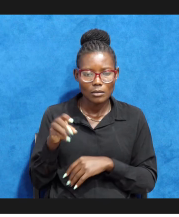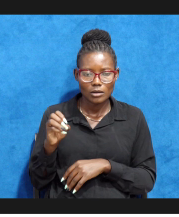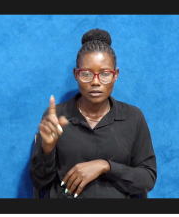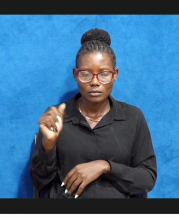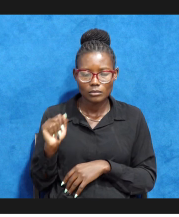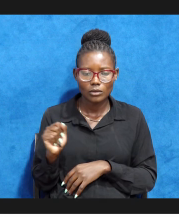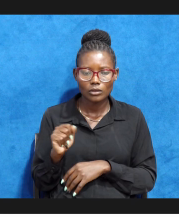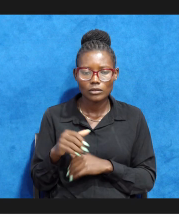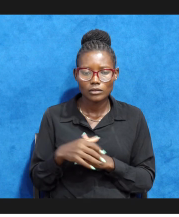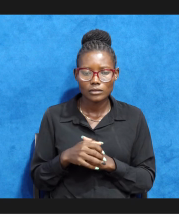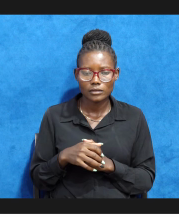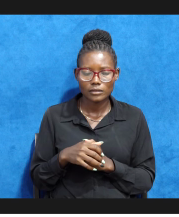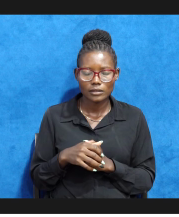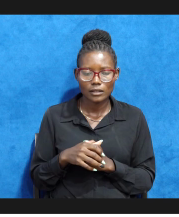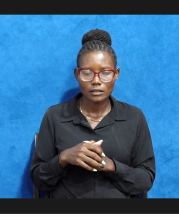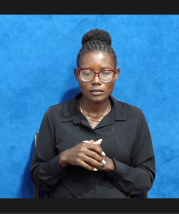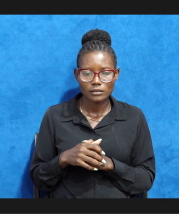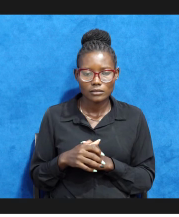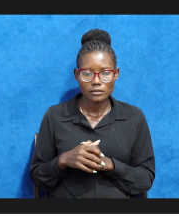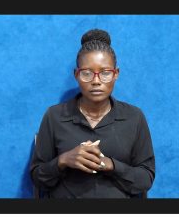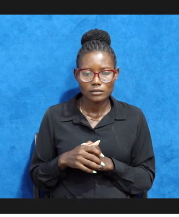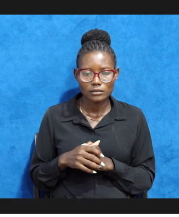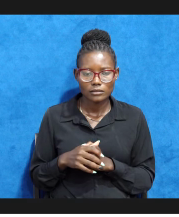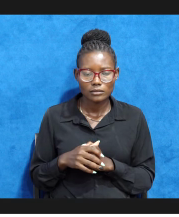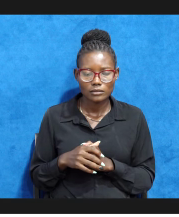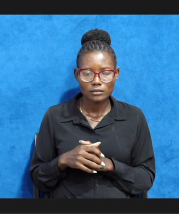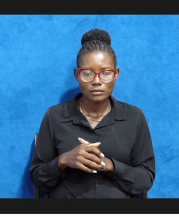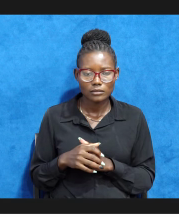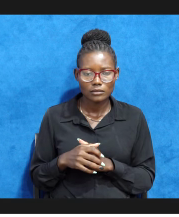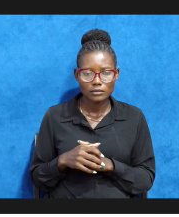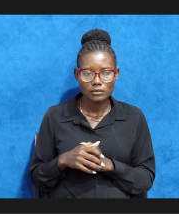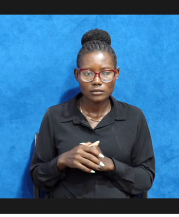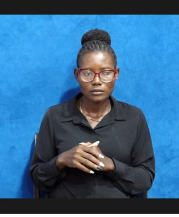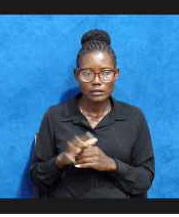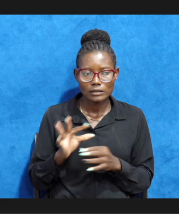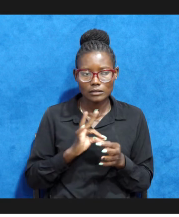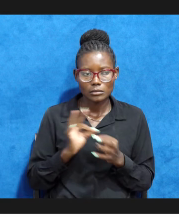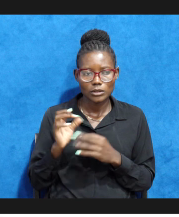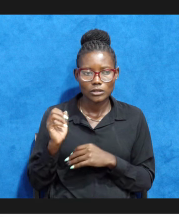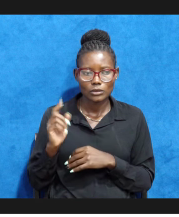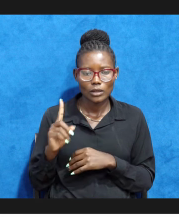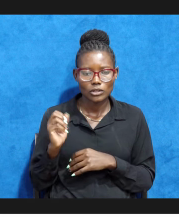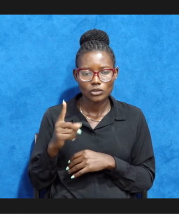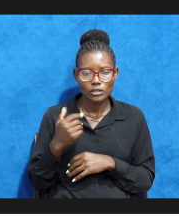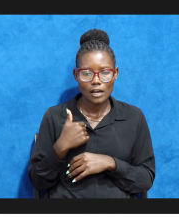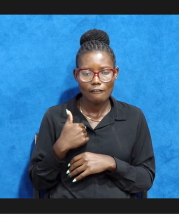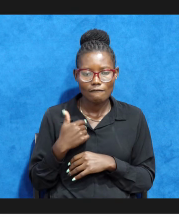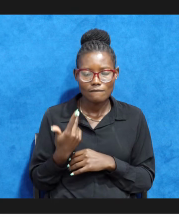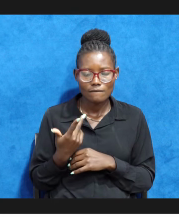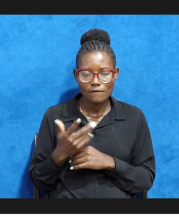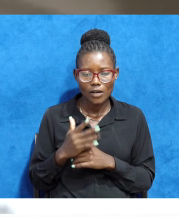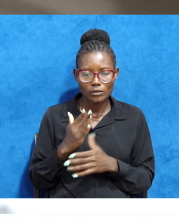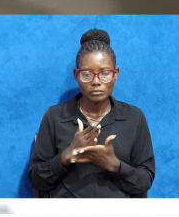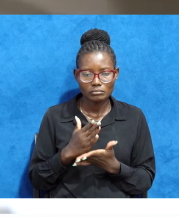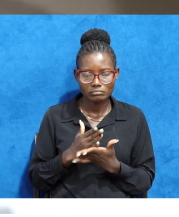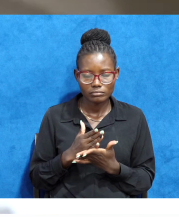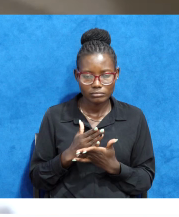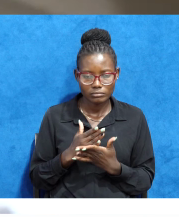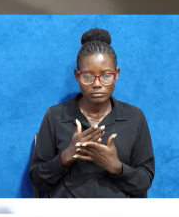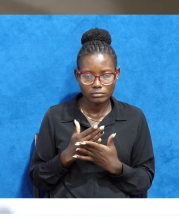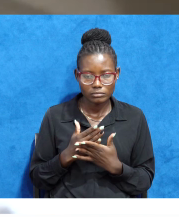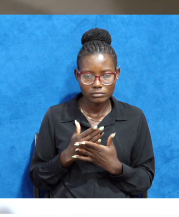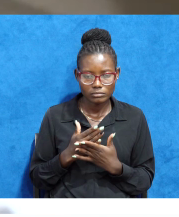I can see, there's one. Look, there's one on the chat Okay. board. Could you please clarify speed